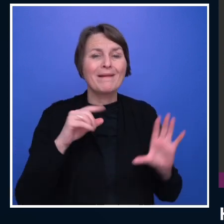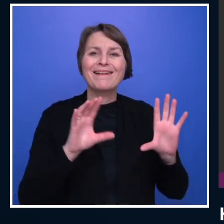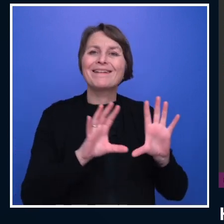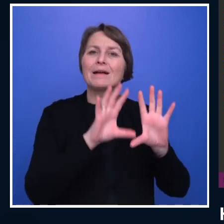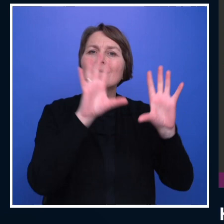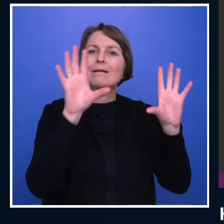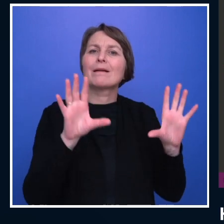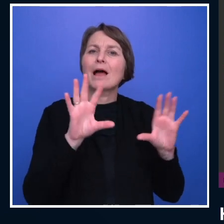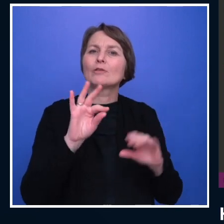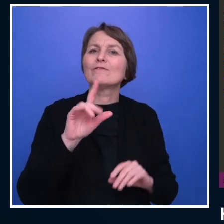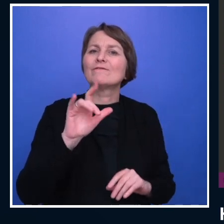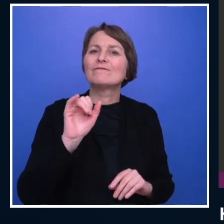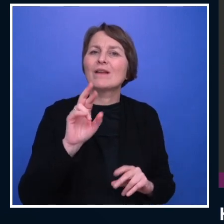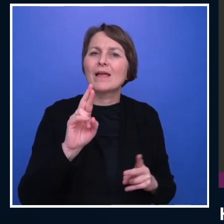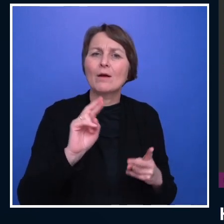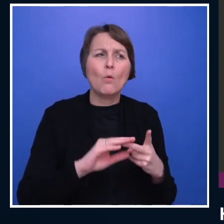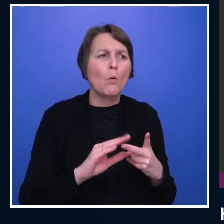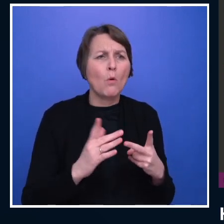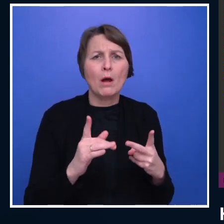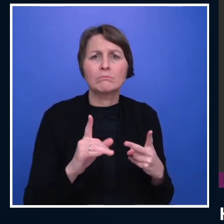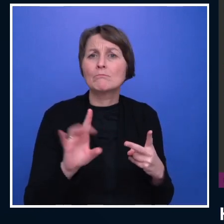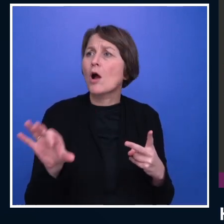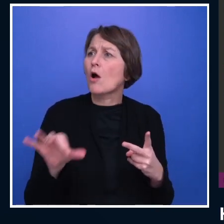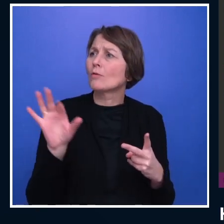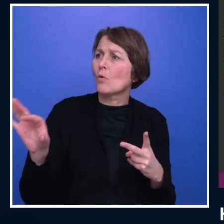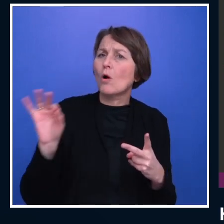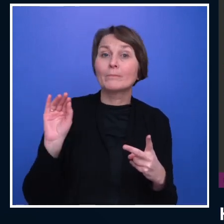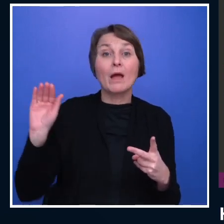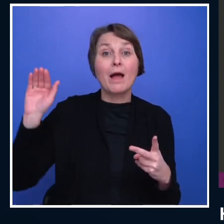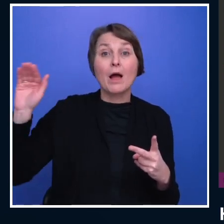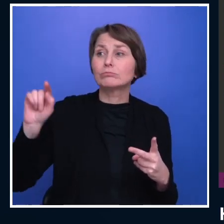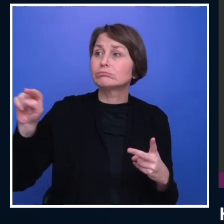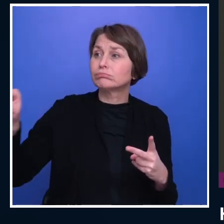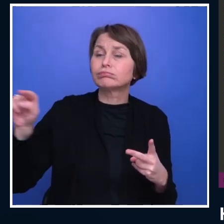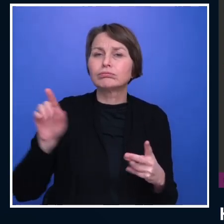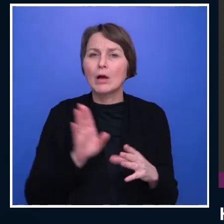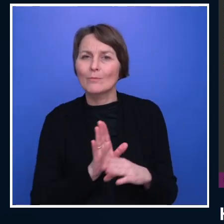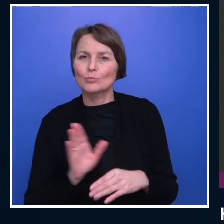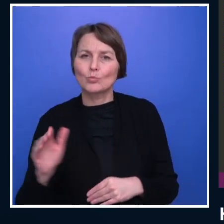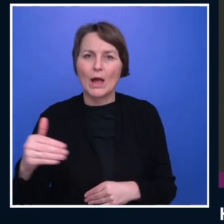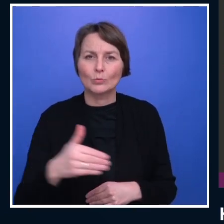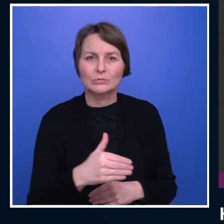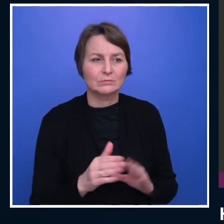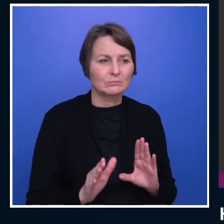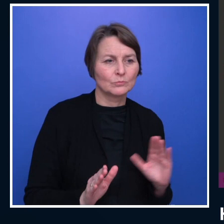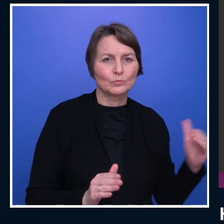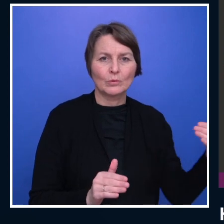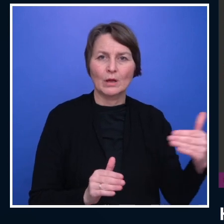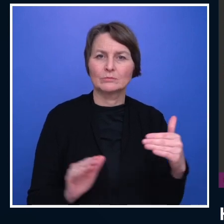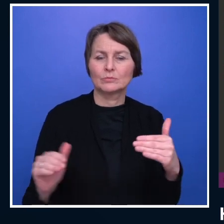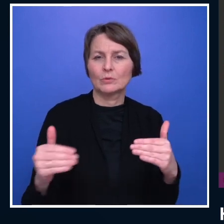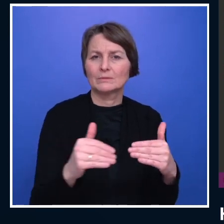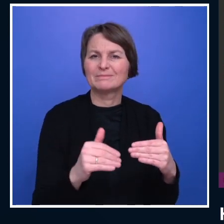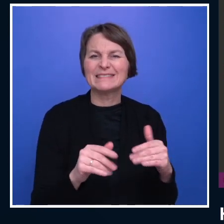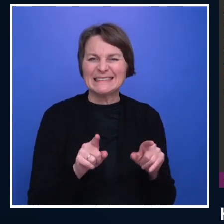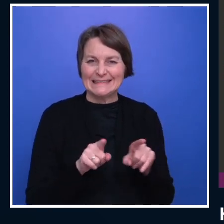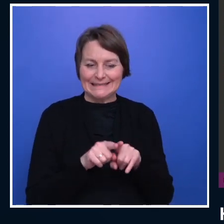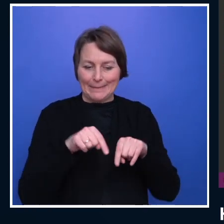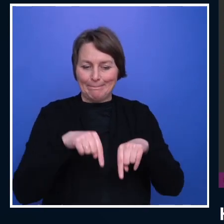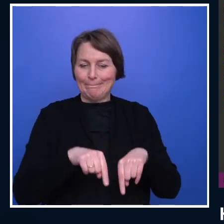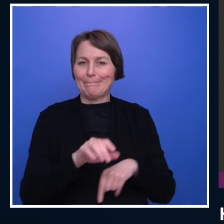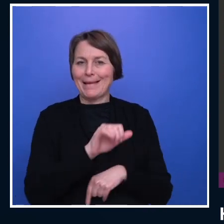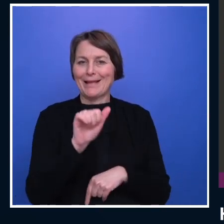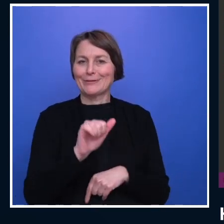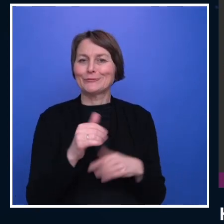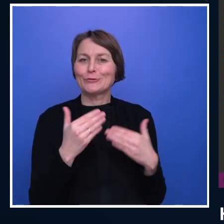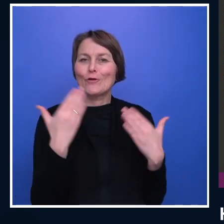external front door for my routing, although it wouldn't have been cleanly integrated like Azure Front Door is, because with Azure Front Door, I'm not